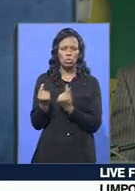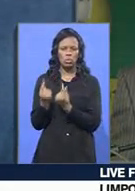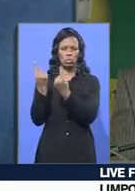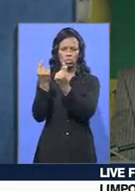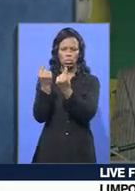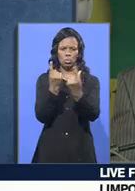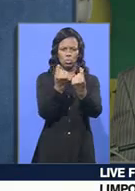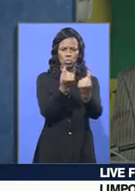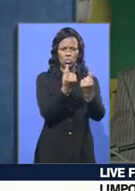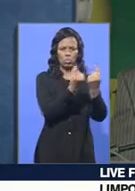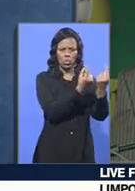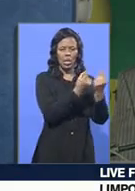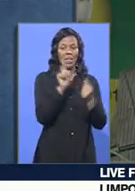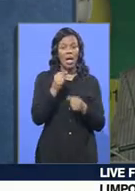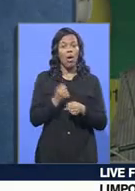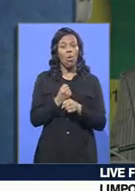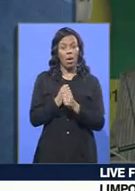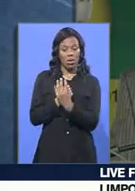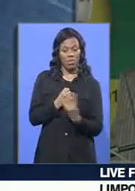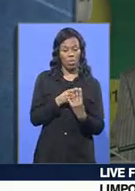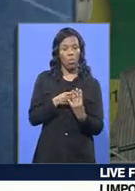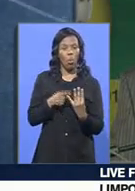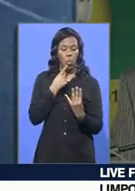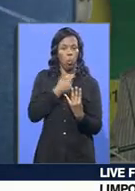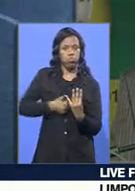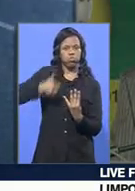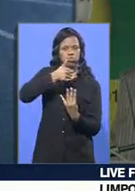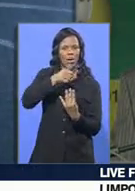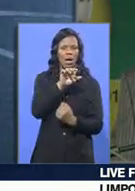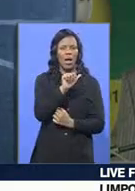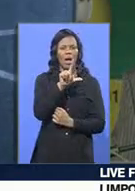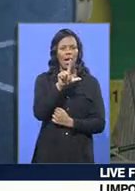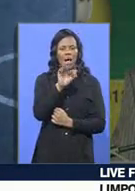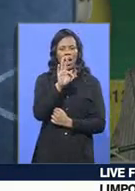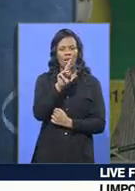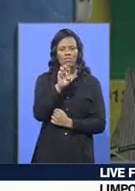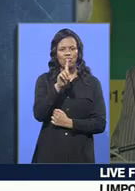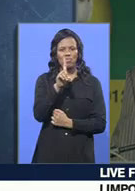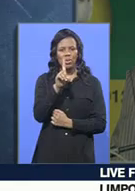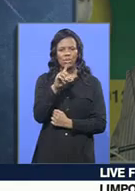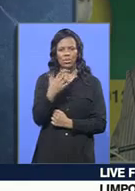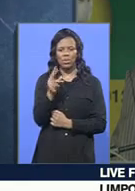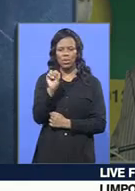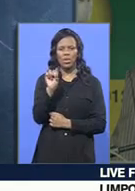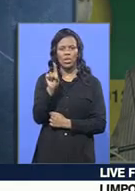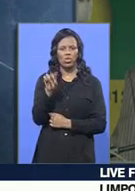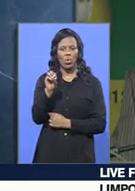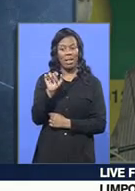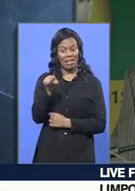They operated under the leadership of Alfred Nzo, who was Secretary General of the ANC then.